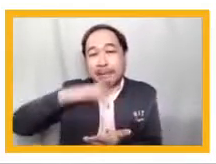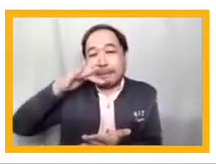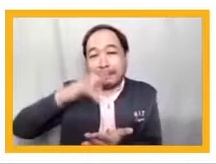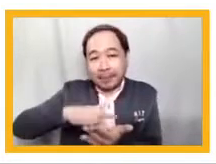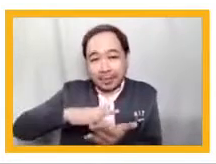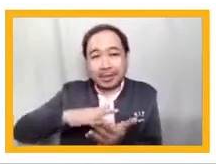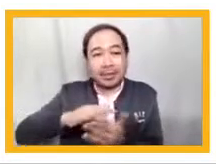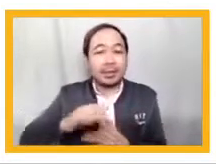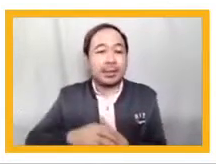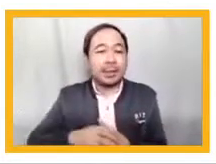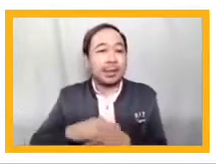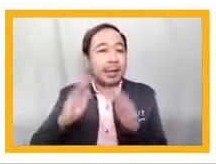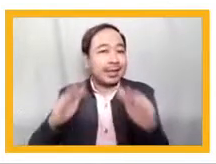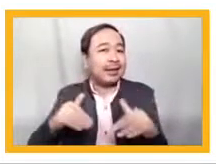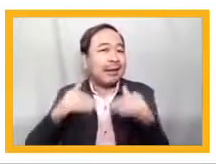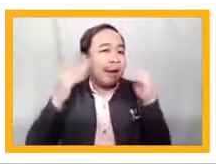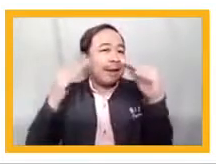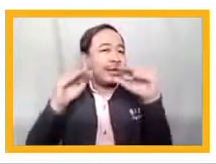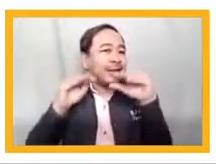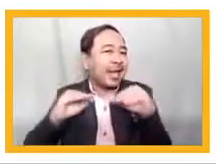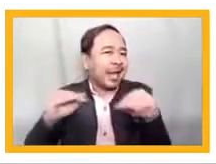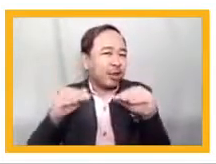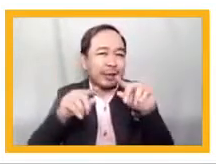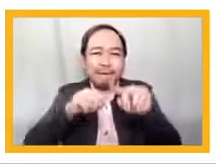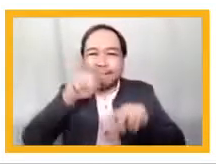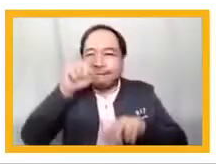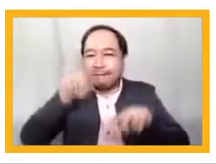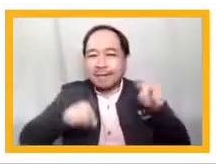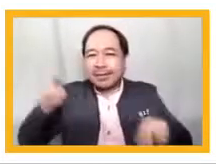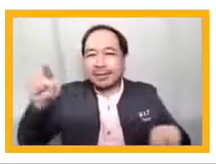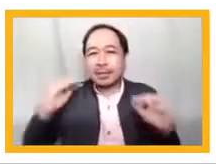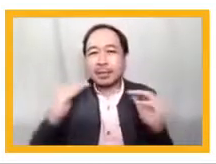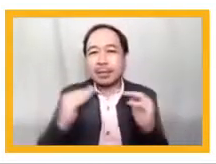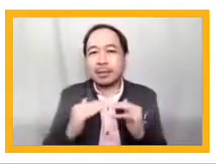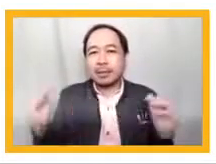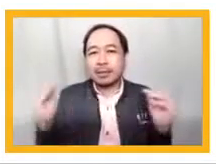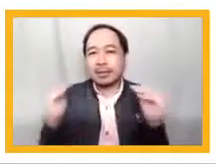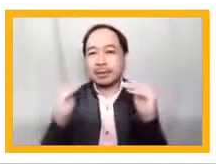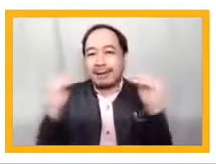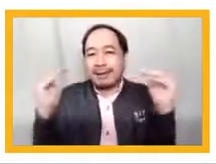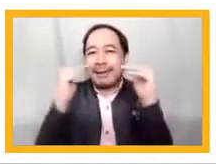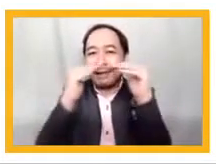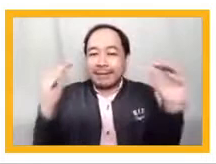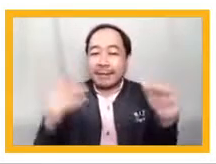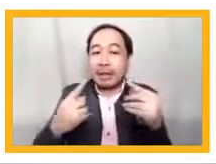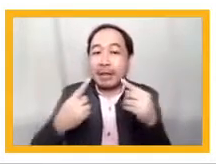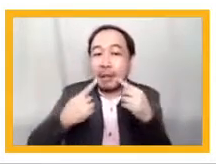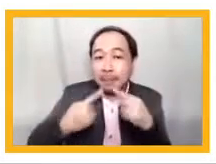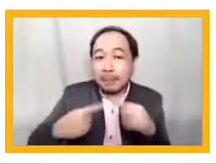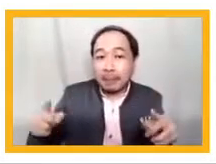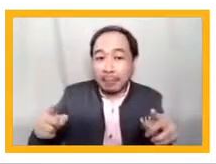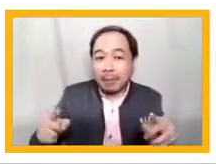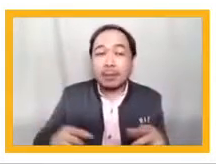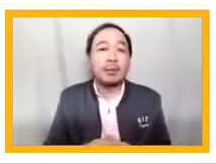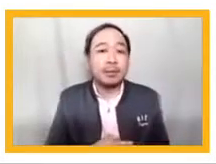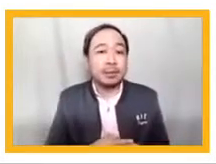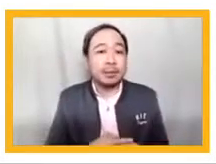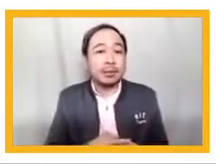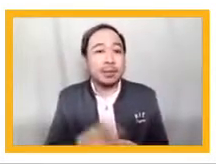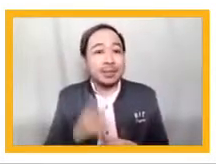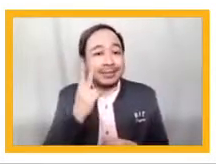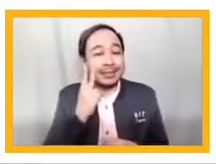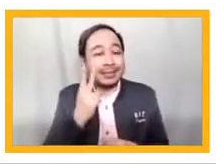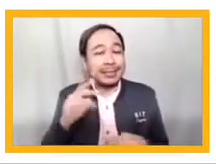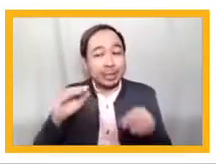higher education, so and so public in this field. To training for worker for students. The last year,